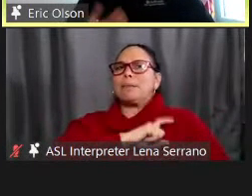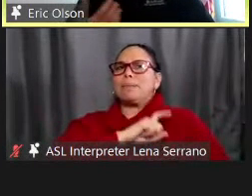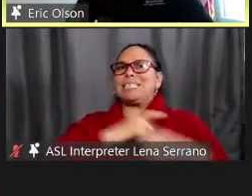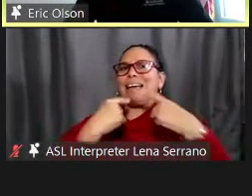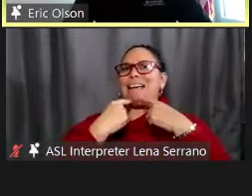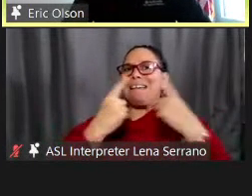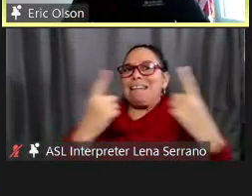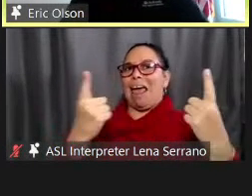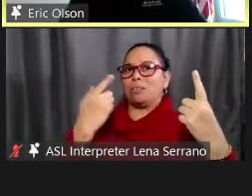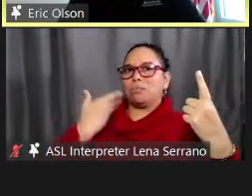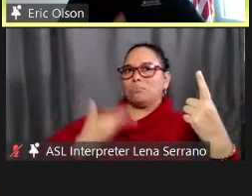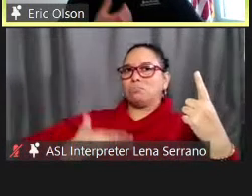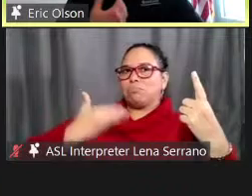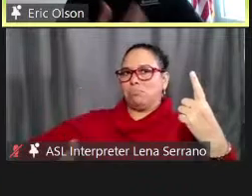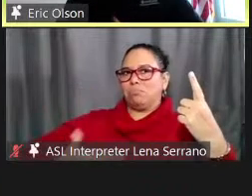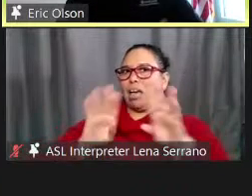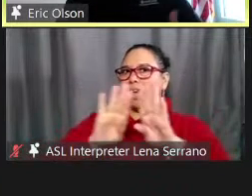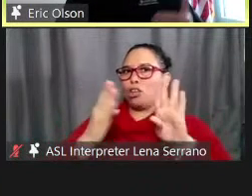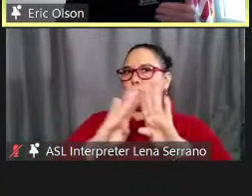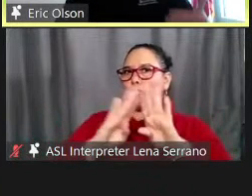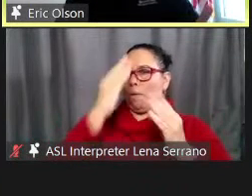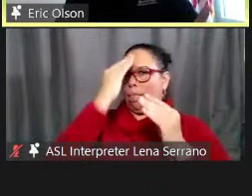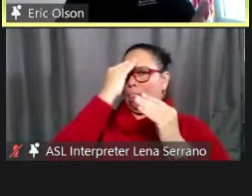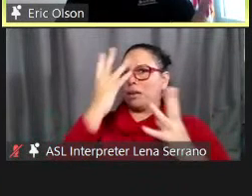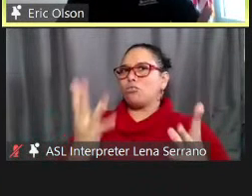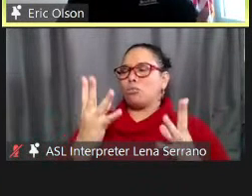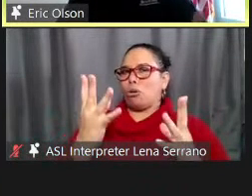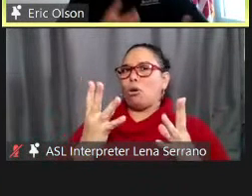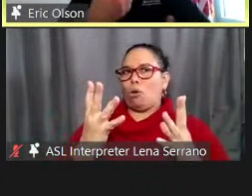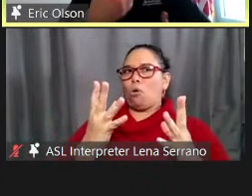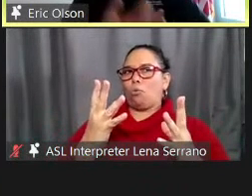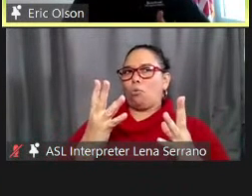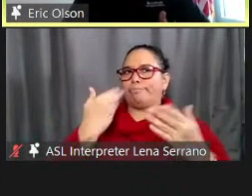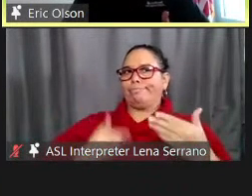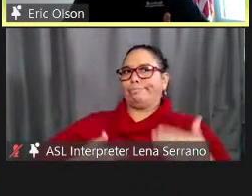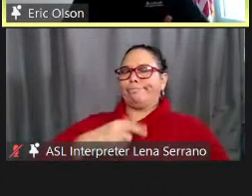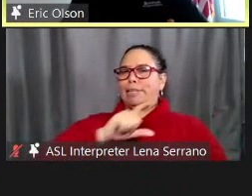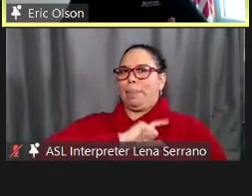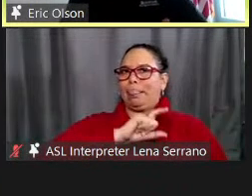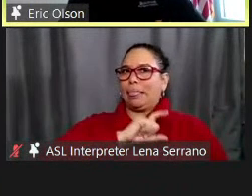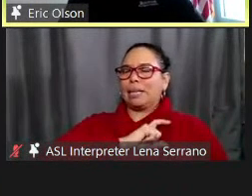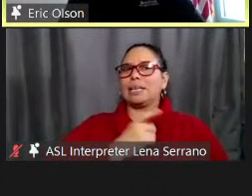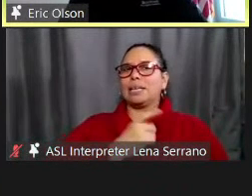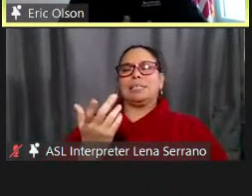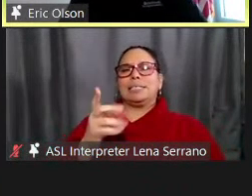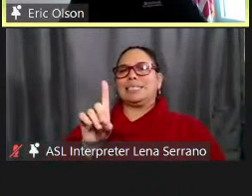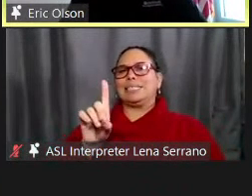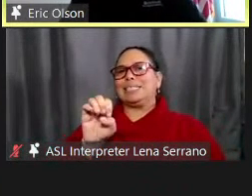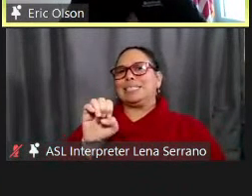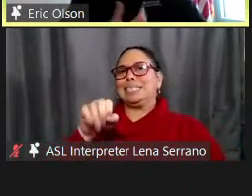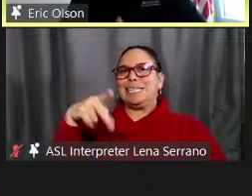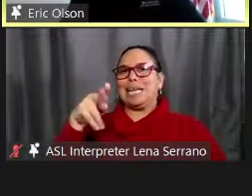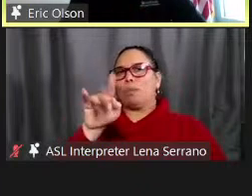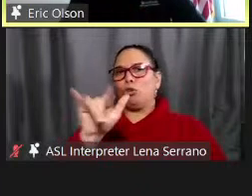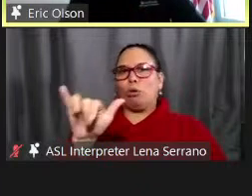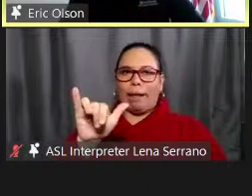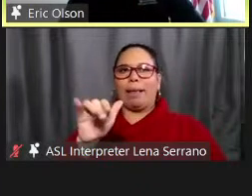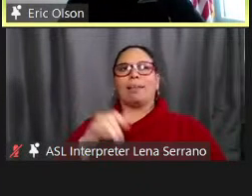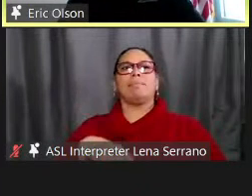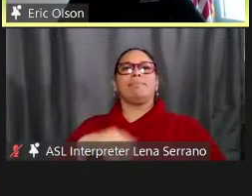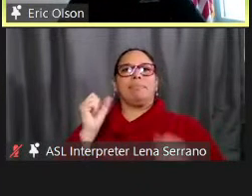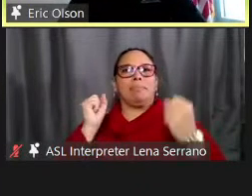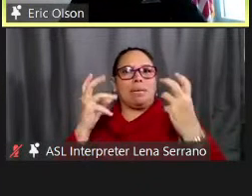doorway before they make that entry. They're going to let you know that it's a police officer, sheriff's deputy outside the door numerous